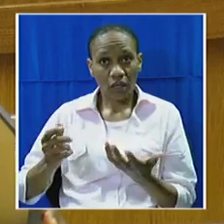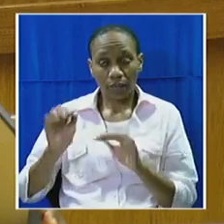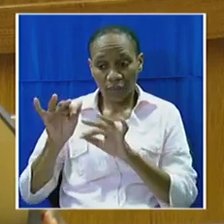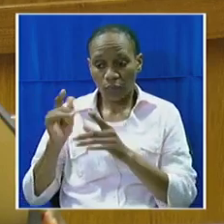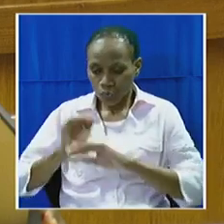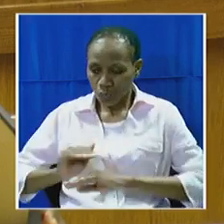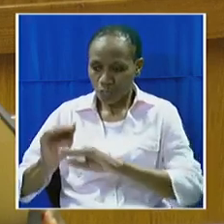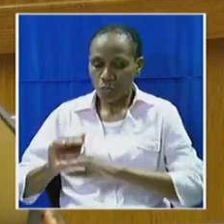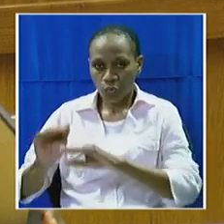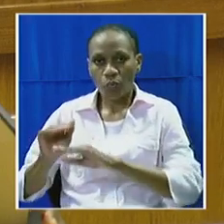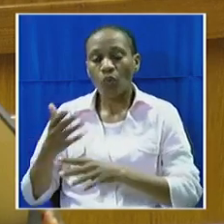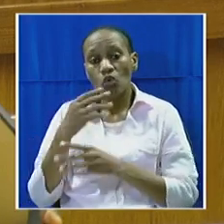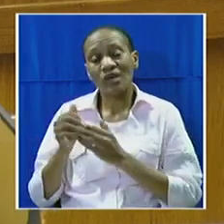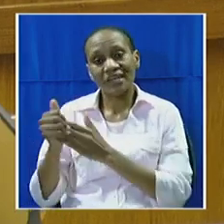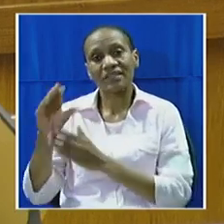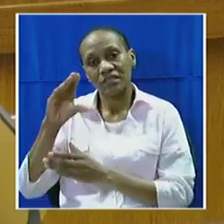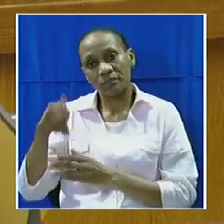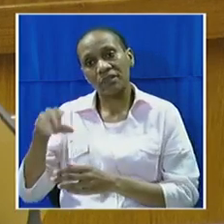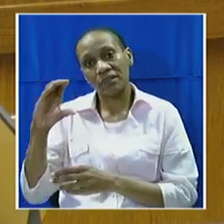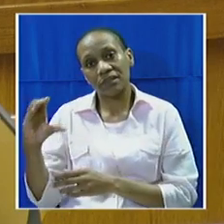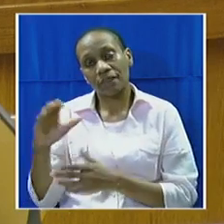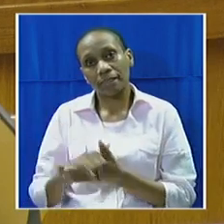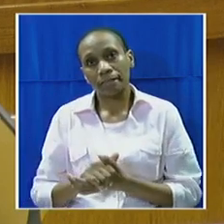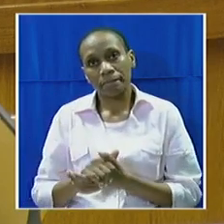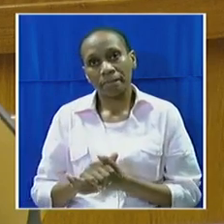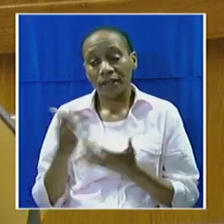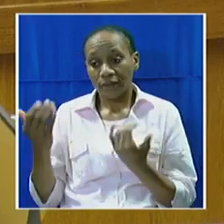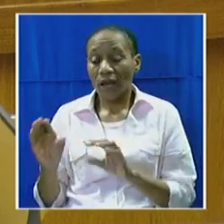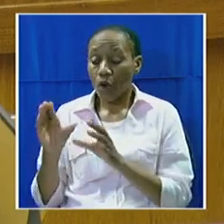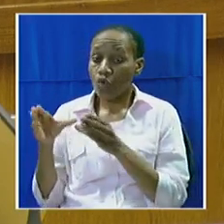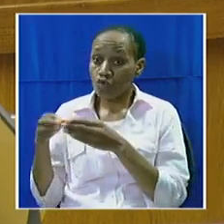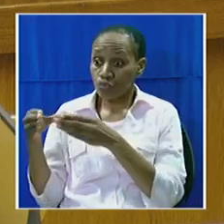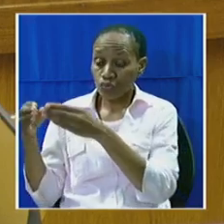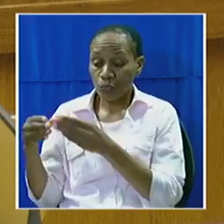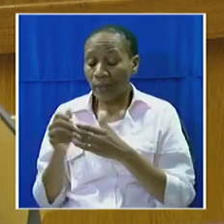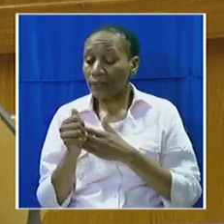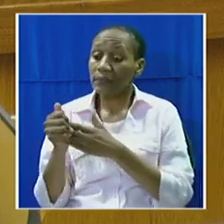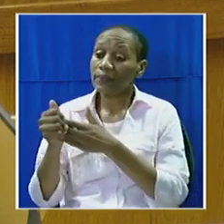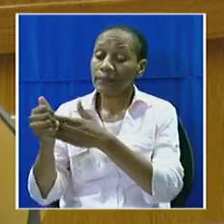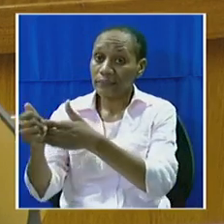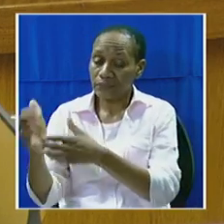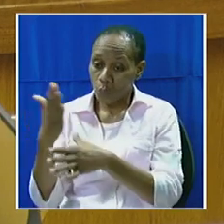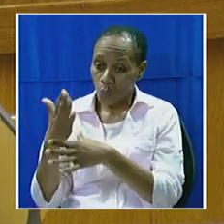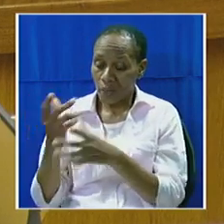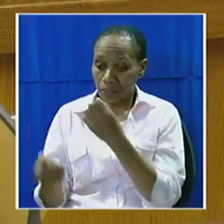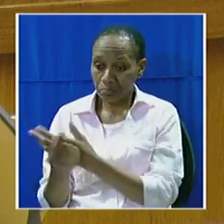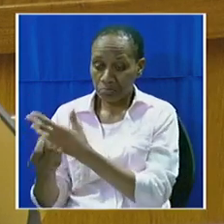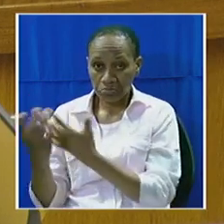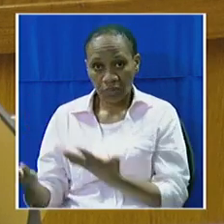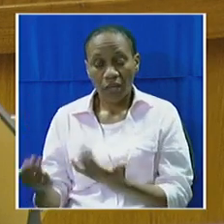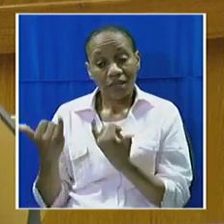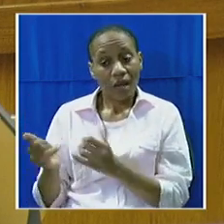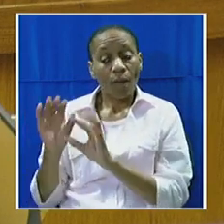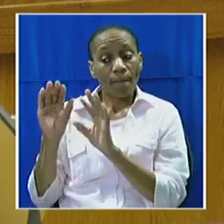the CPC leadership, and that the party members are leading the work. These people